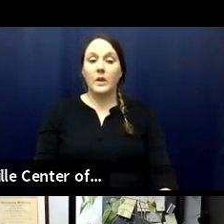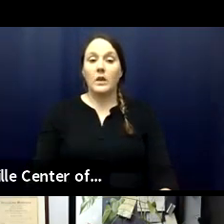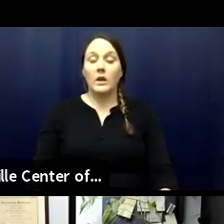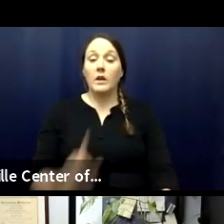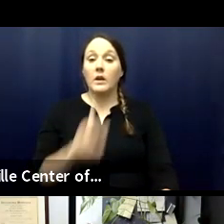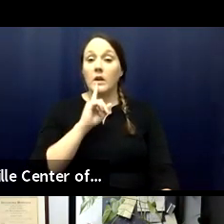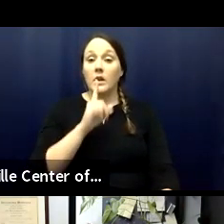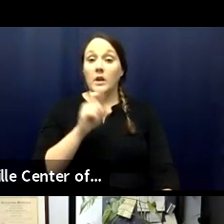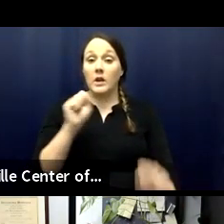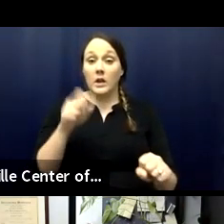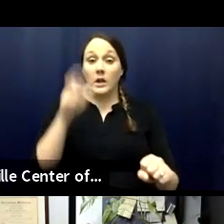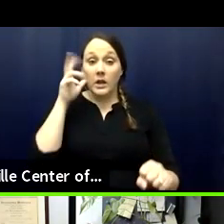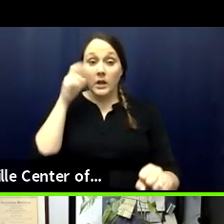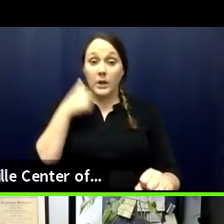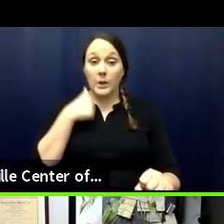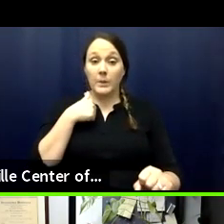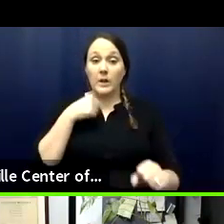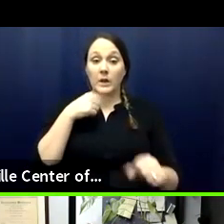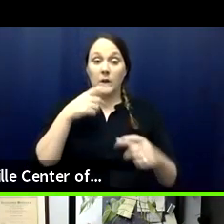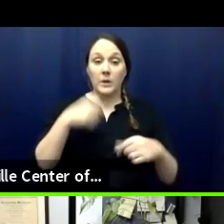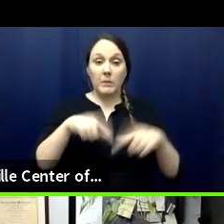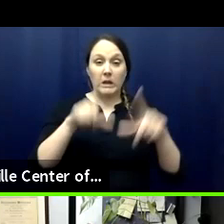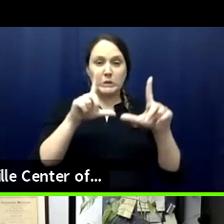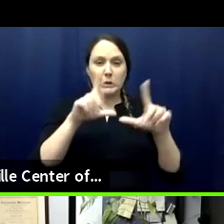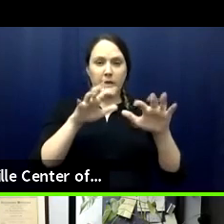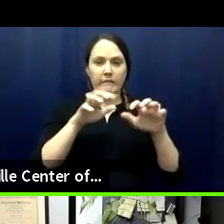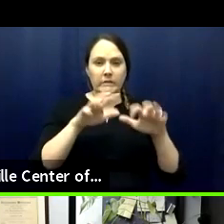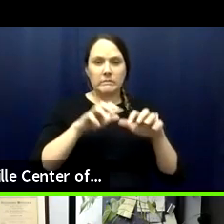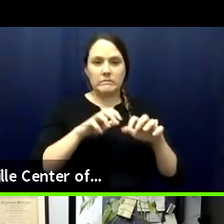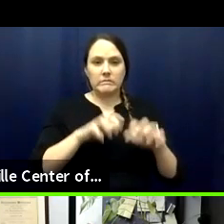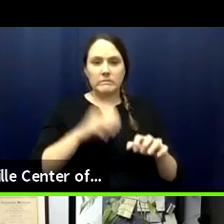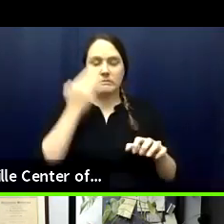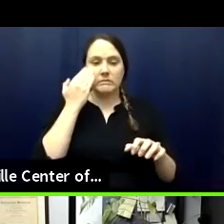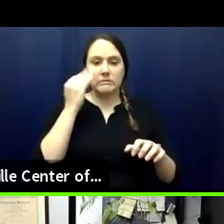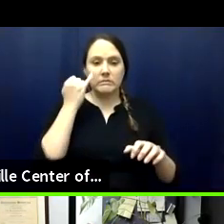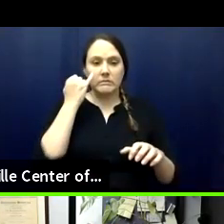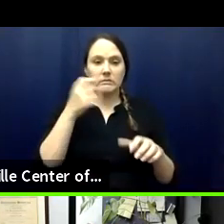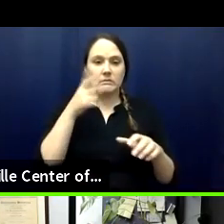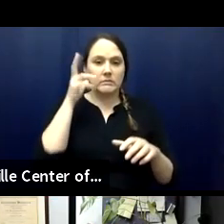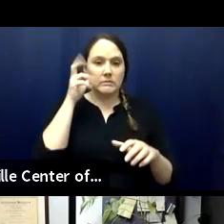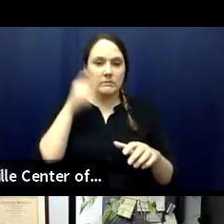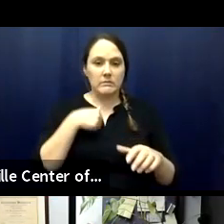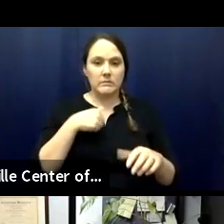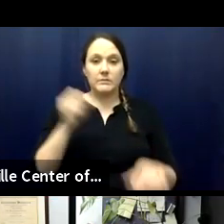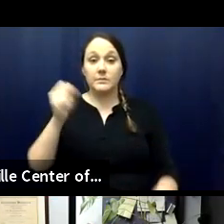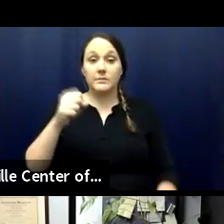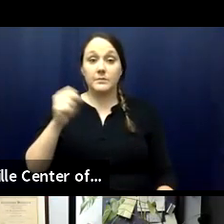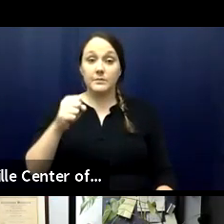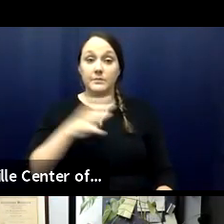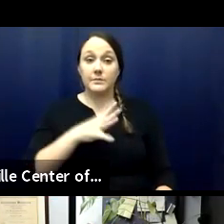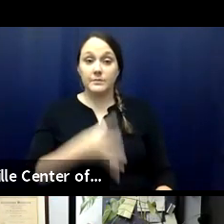Sure. Can you hear me? My screen keeps freezing up. I'm not sure whether I'm being heard audibly or not. Yep.